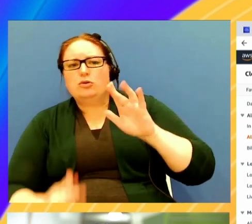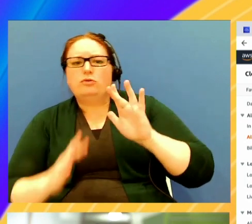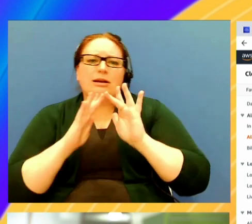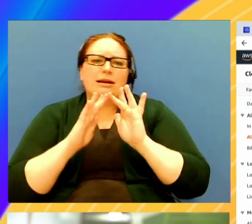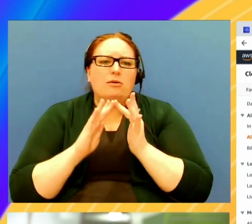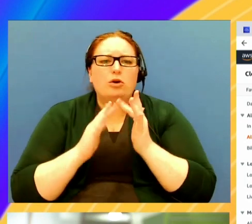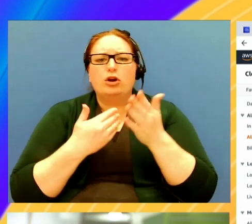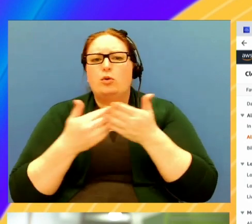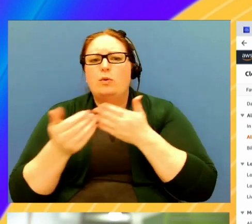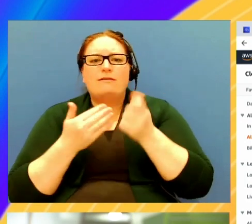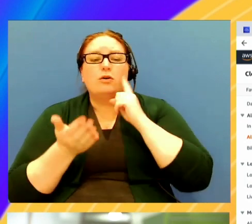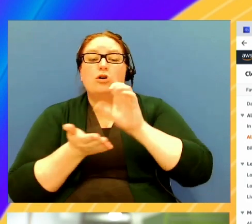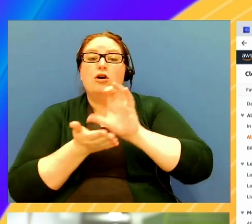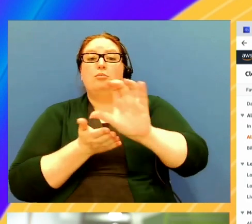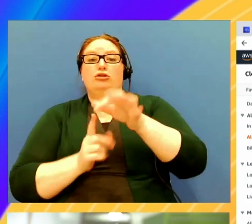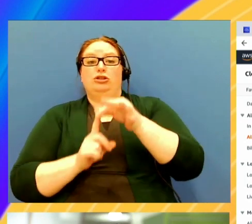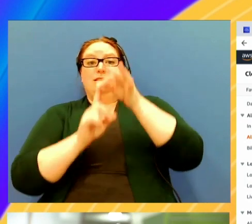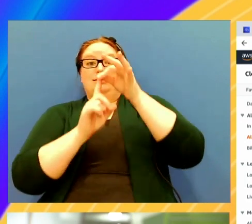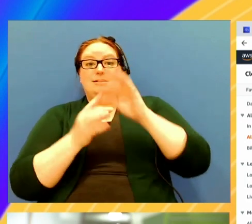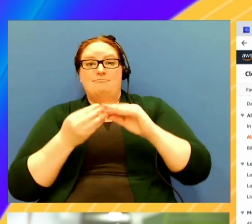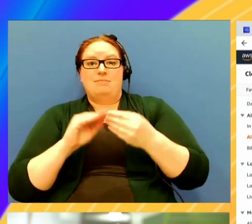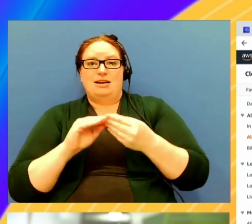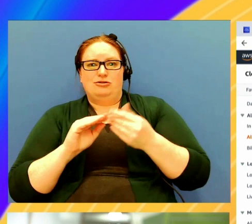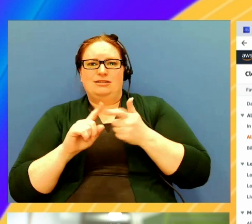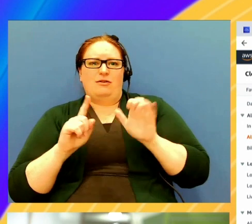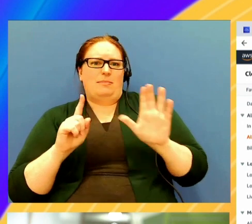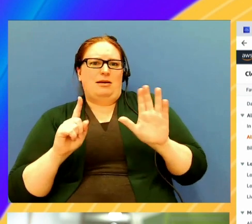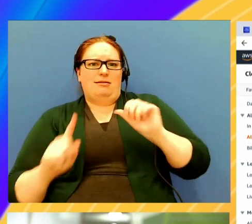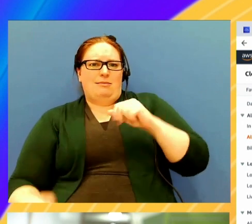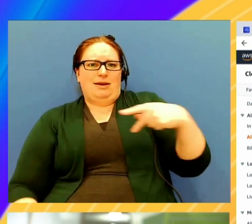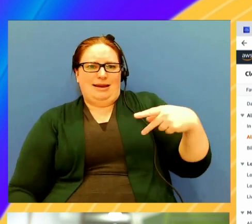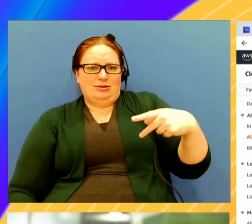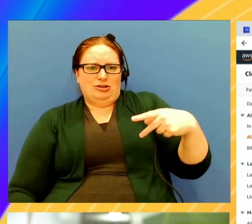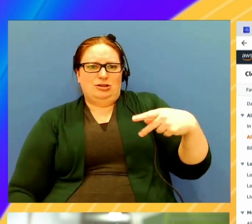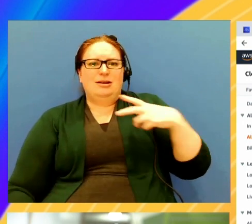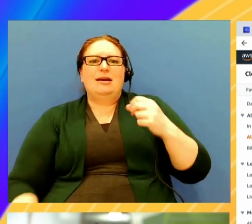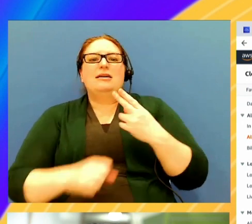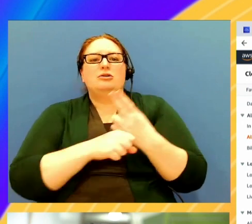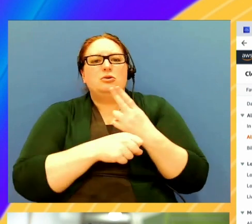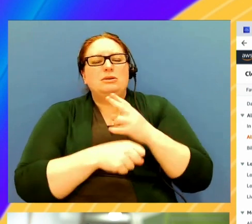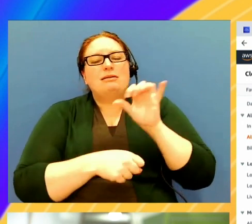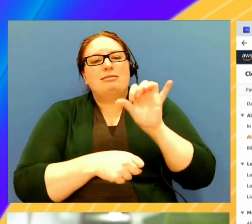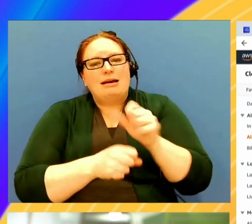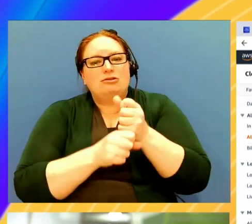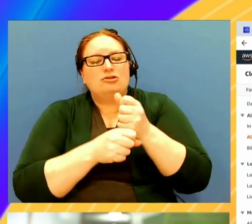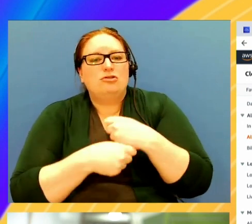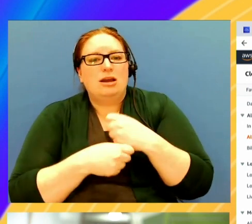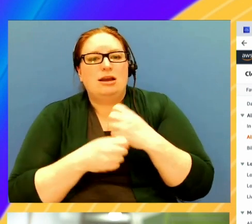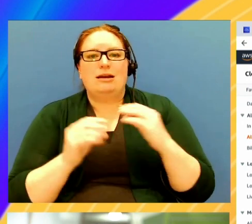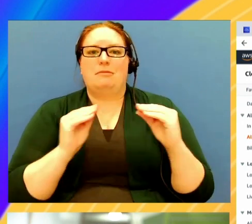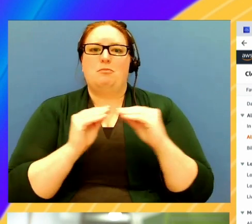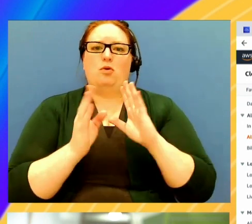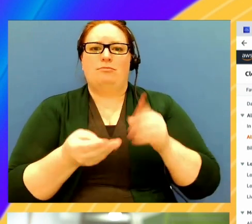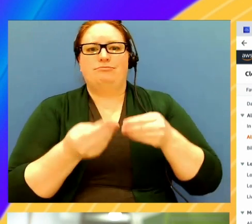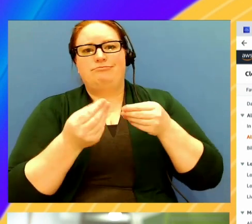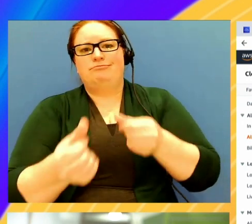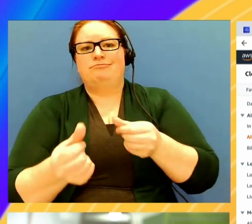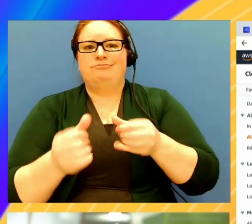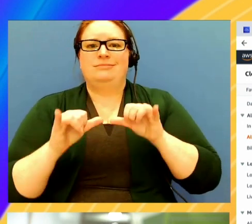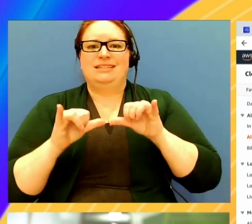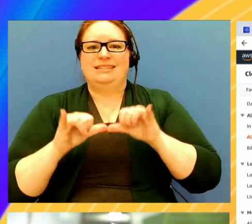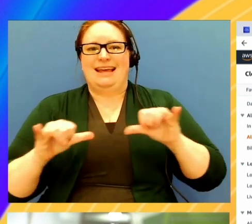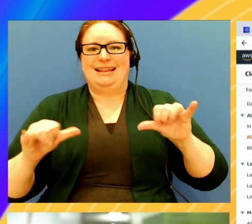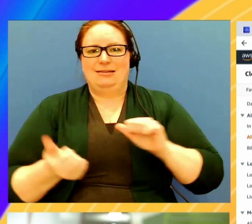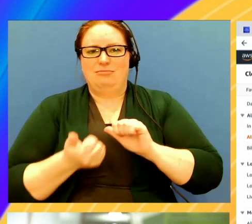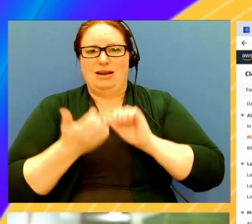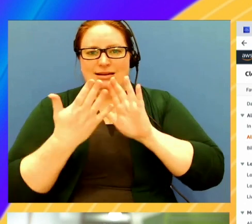or push custom metrics from their application and leverage those to kind of create more efficient scaling mechanisms. Yeah. So